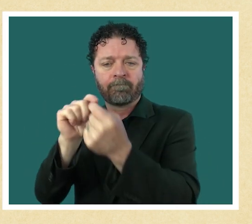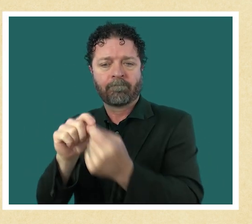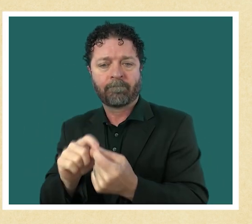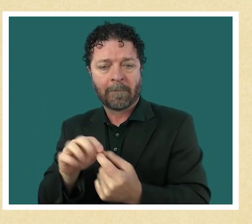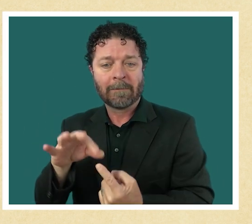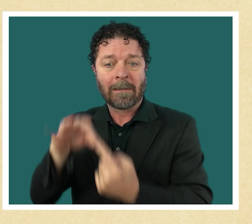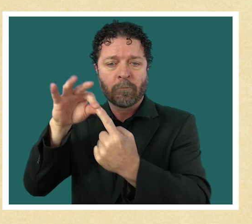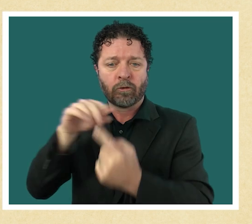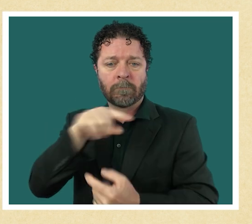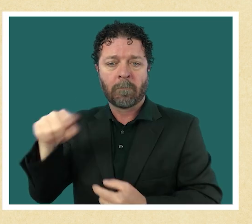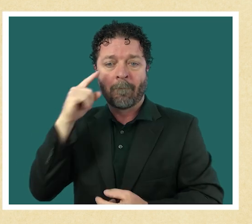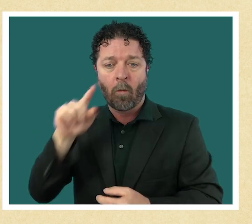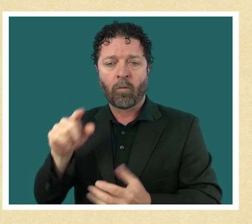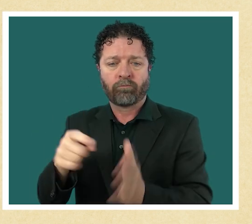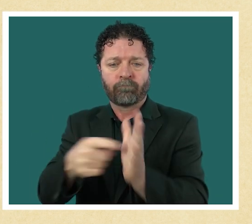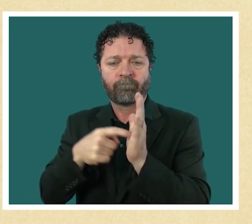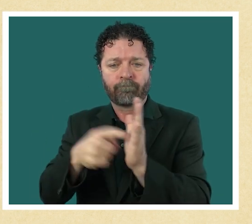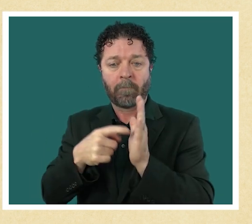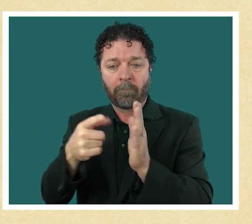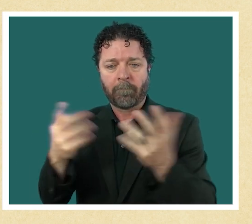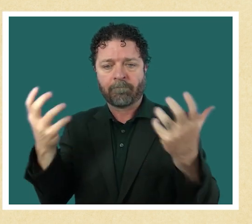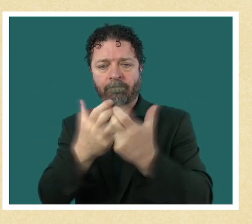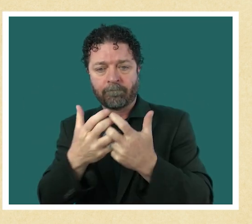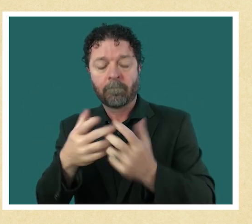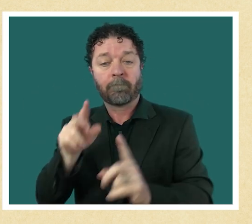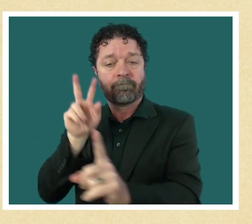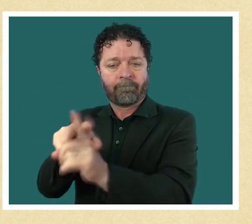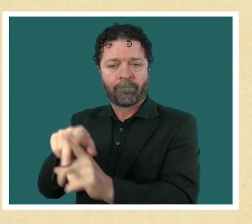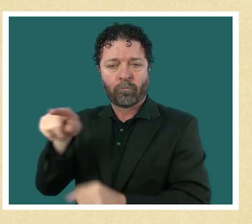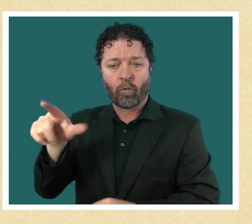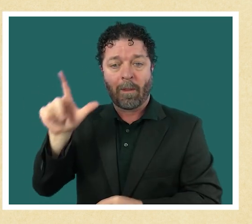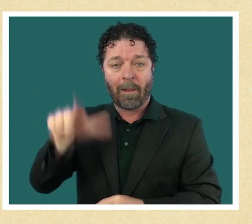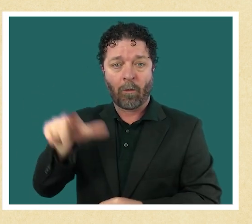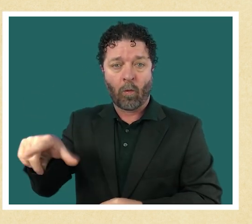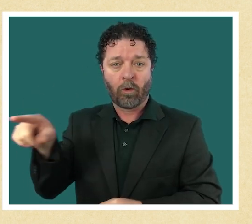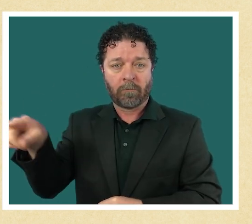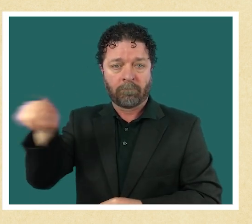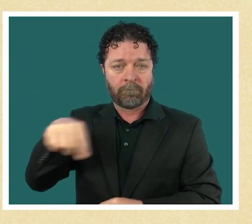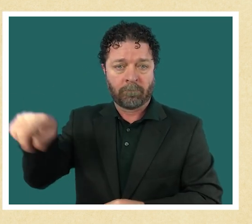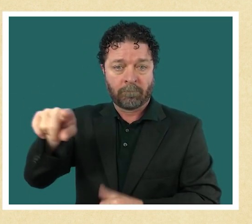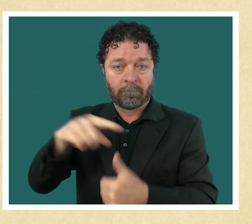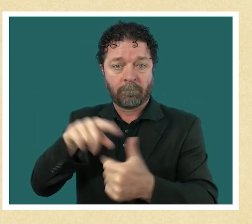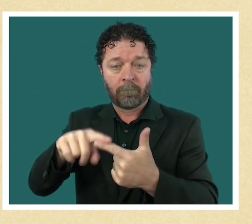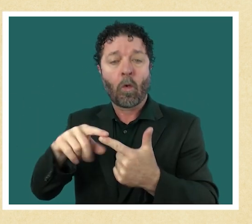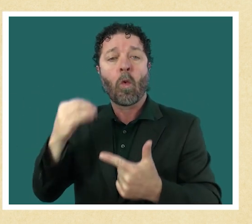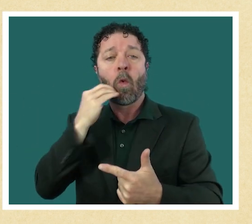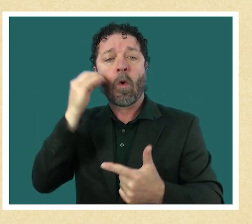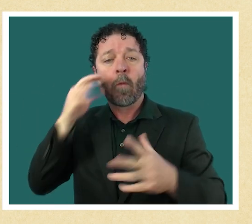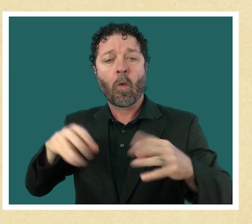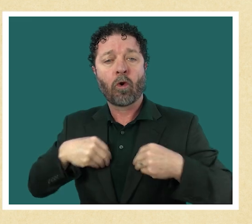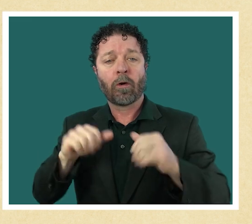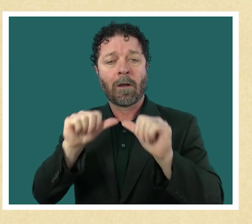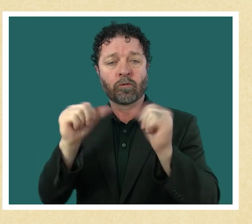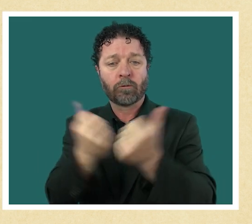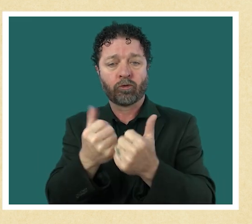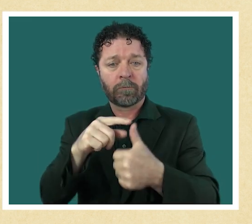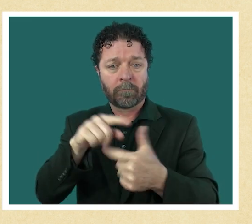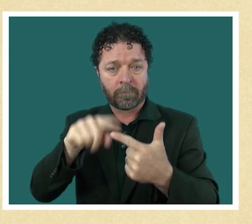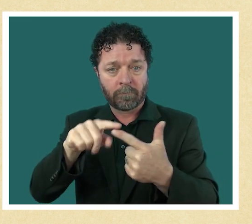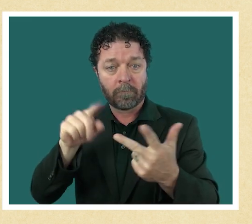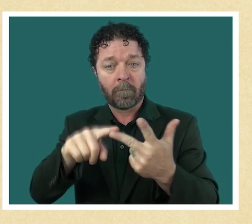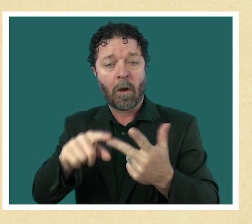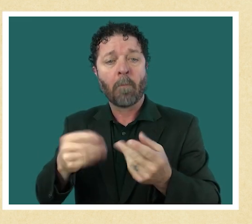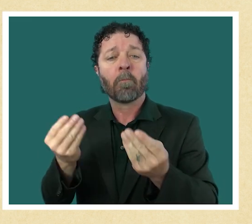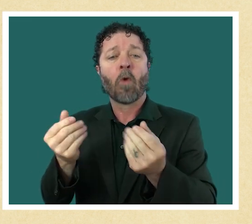exceptions. The requirements of the Fair Housing Act apply to landlords, homeowners associations, property